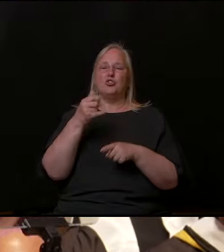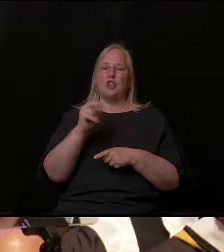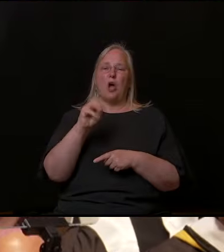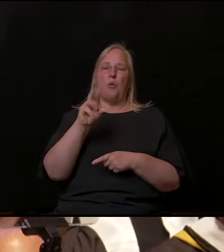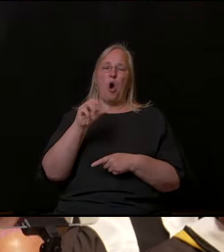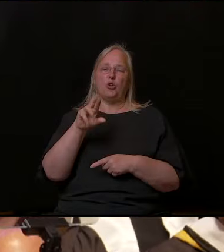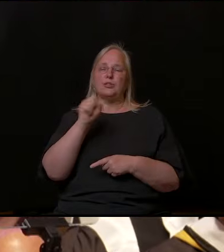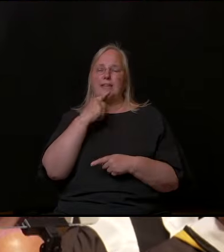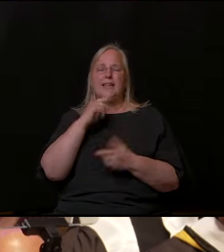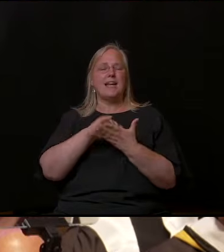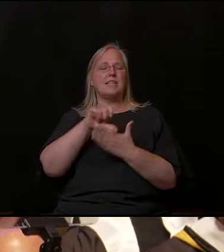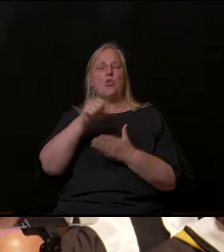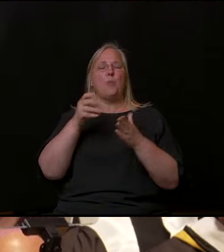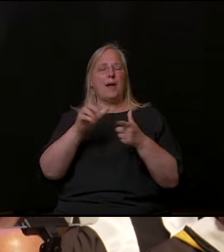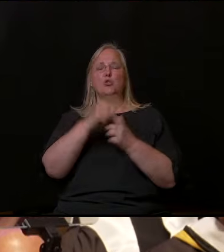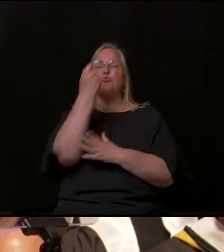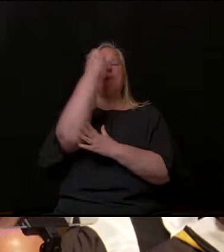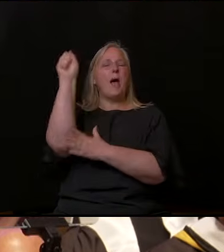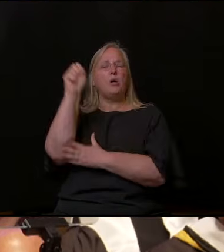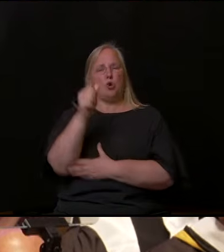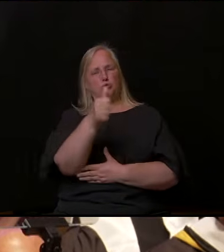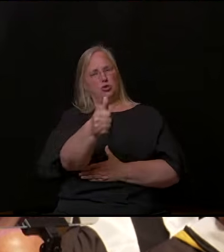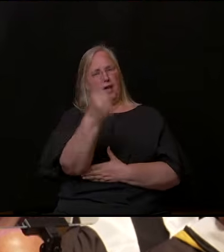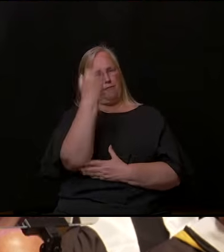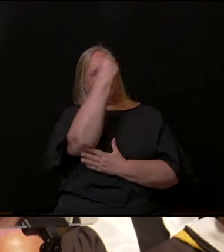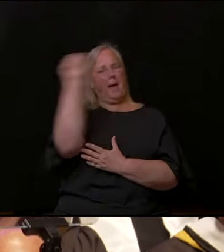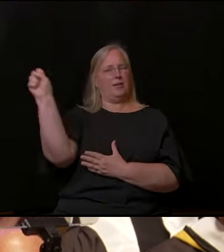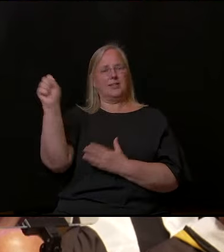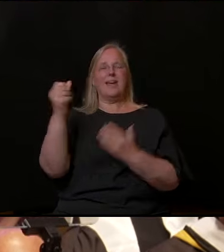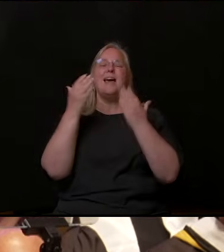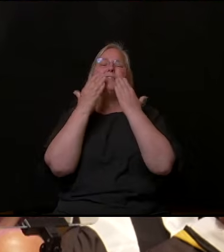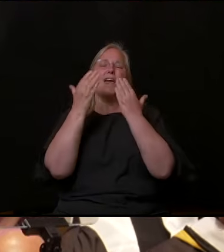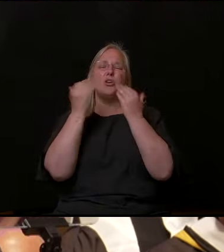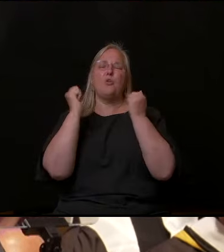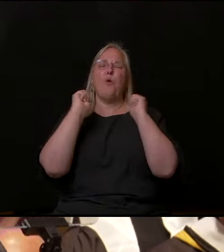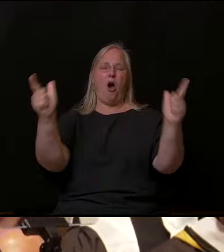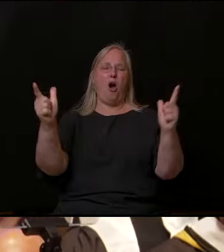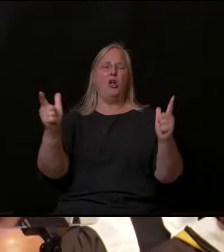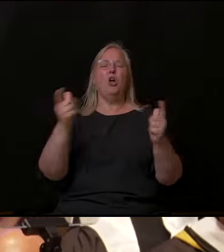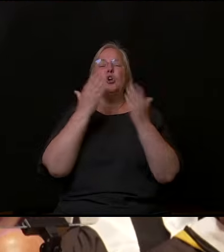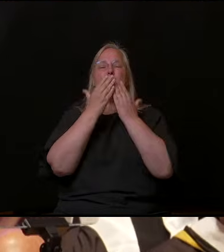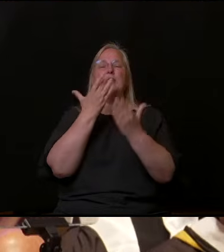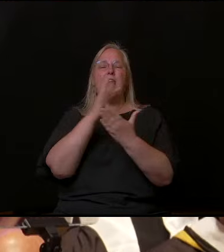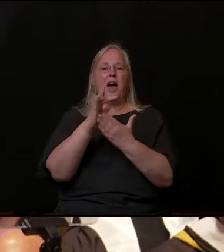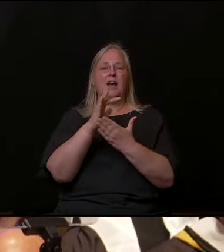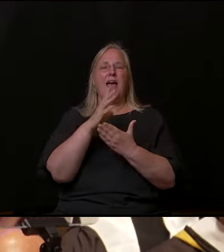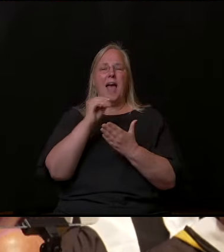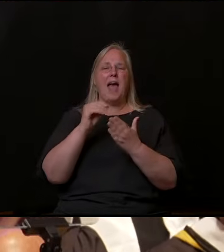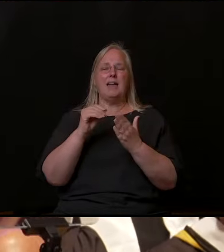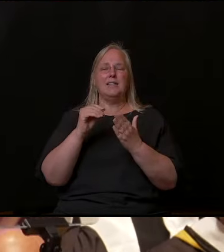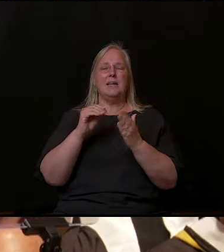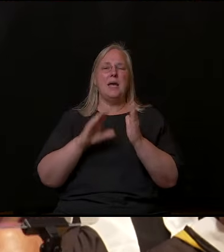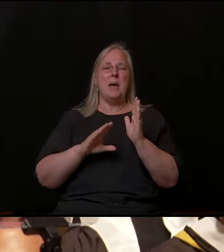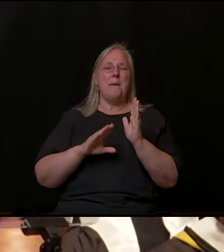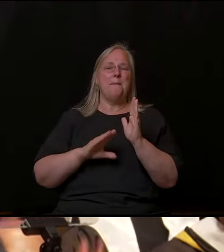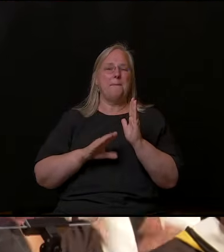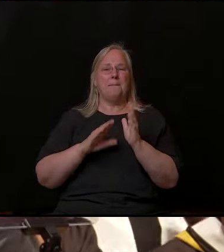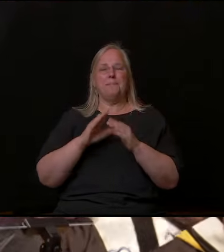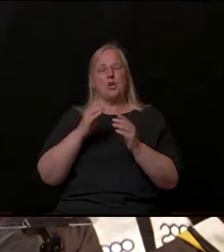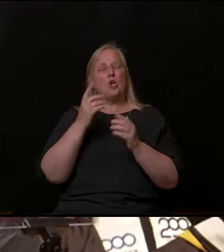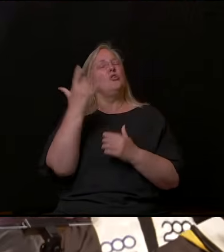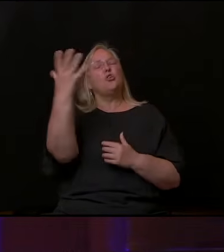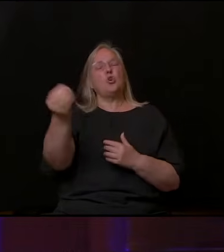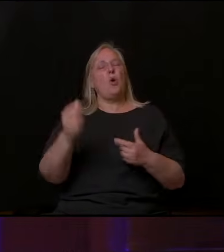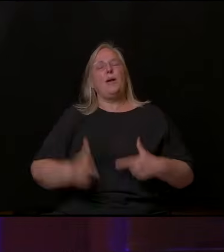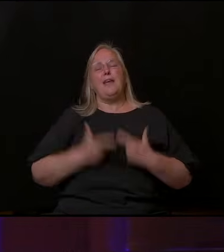way to rebel, so be rebellious. Thank you all, good luck, and go live a life to make art about. Thank